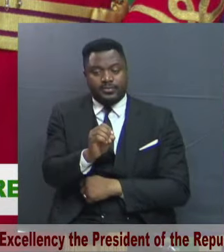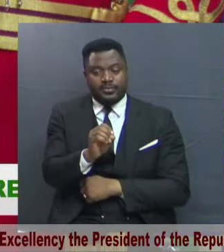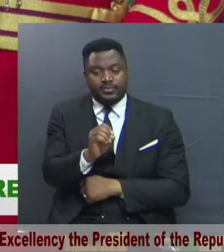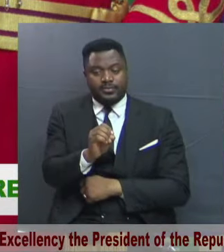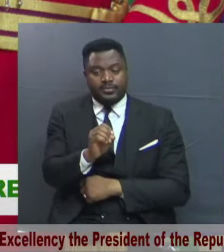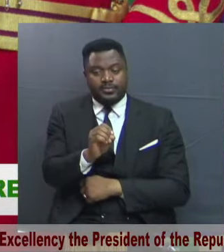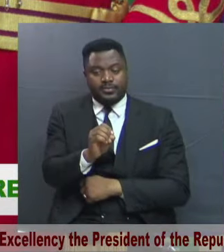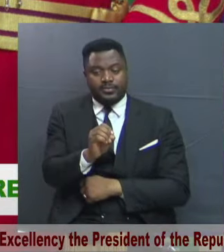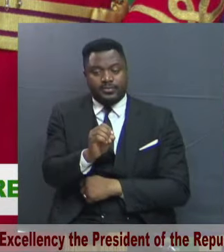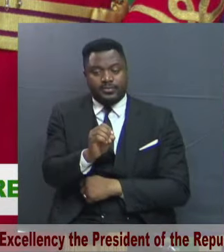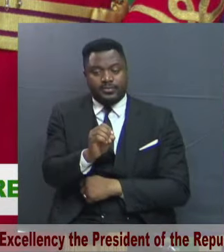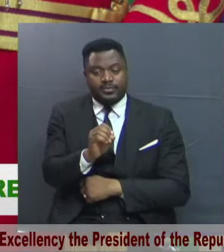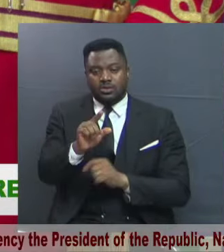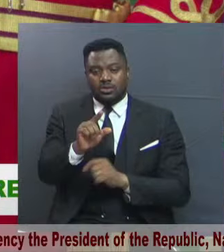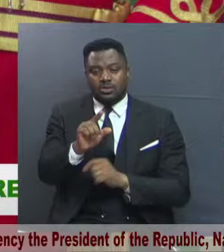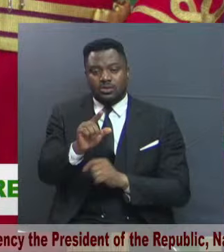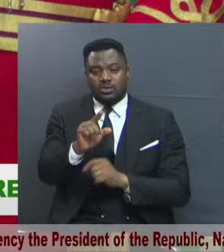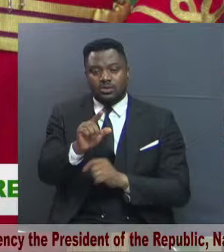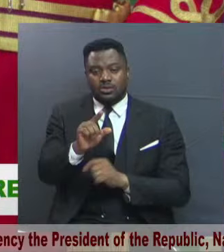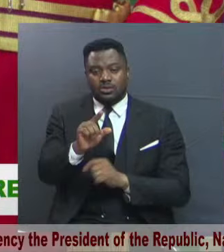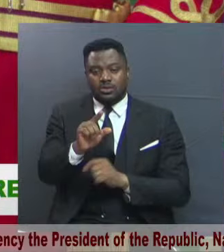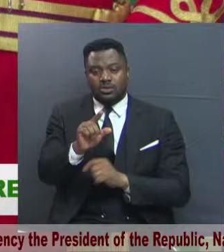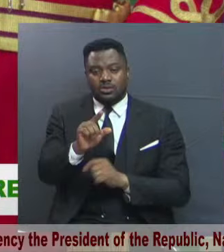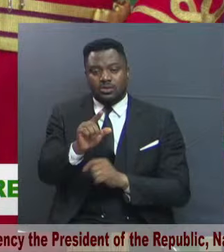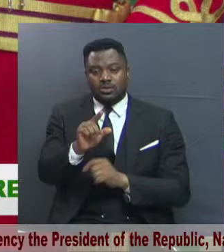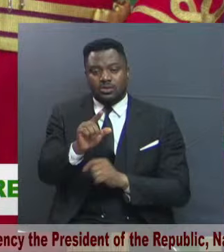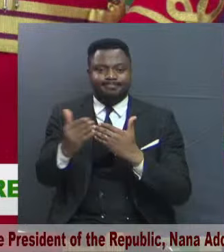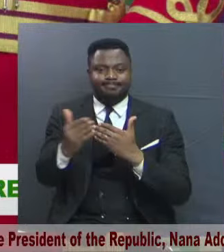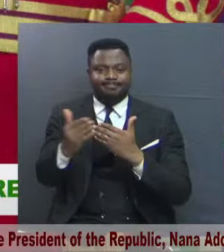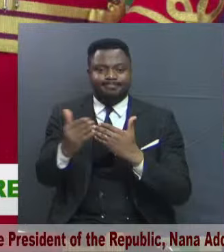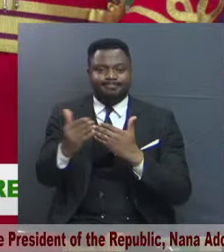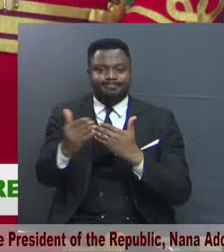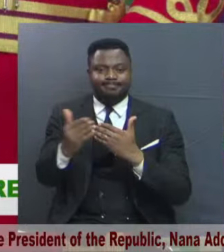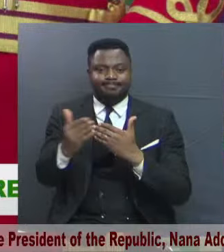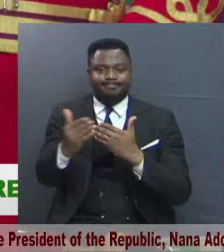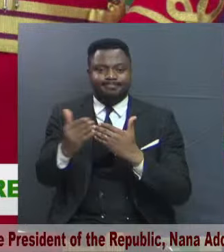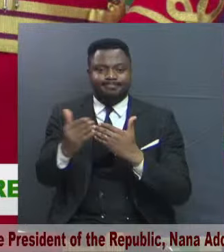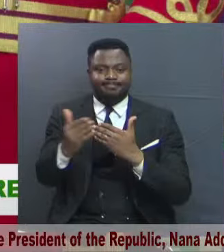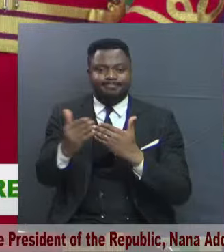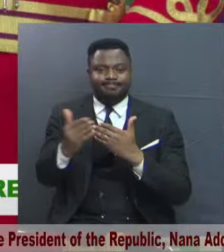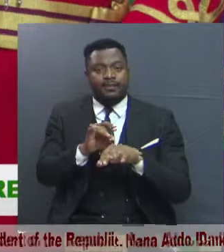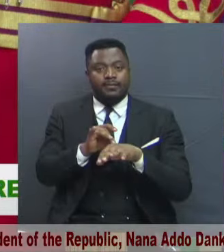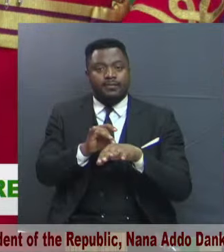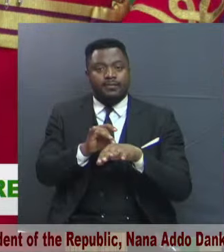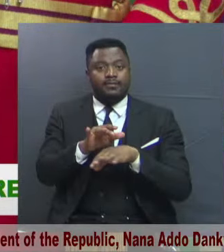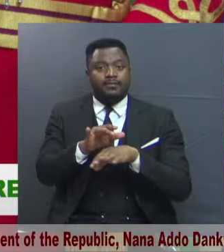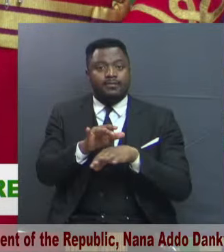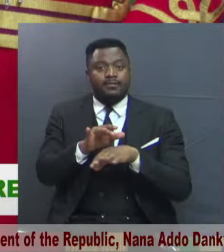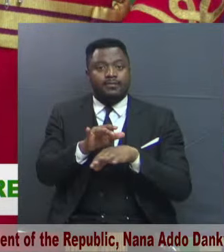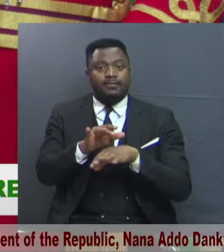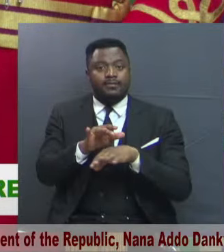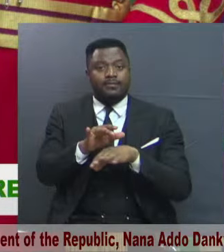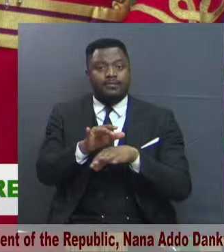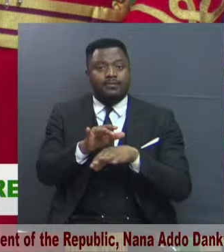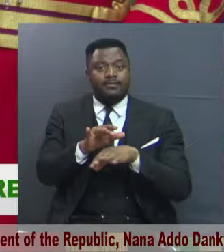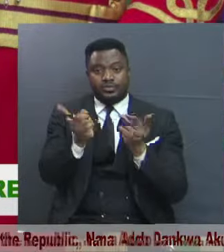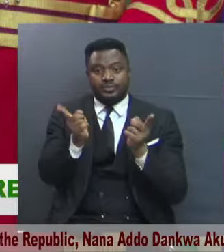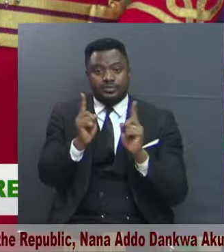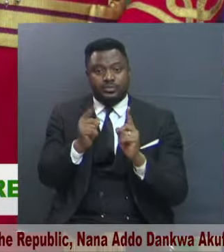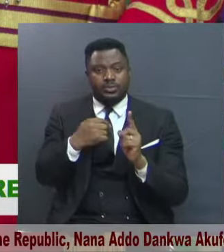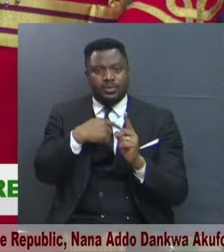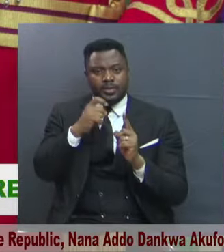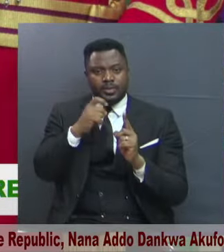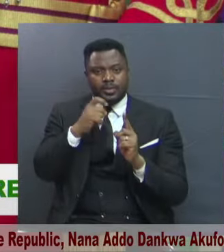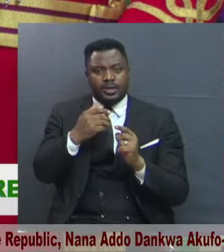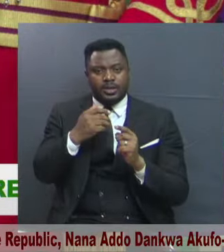organization in their efforts to restore Democratic institutions in the affected Nations we must help